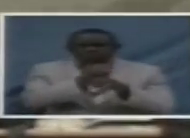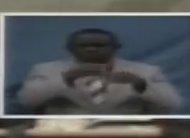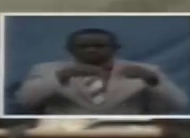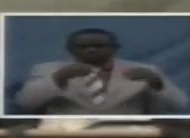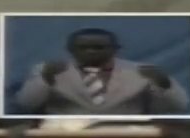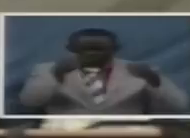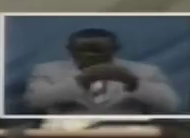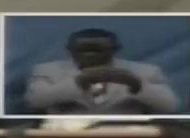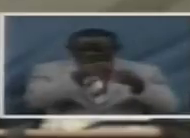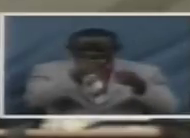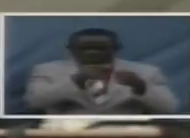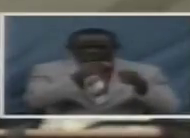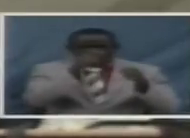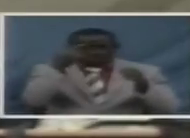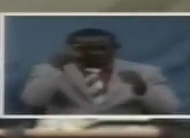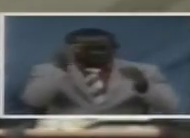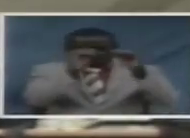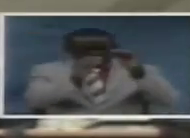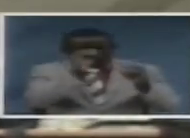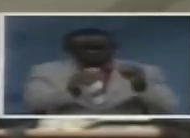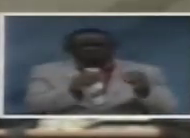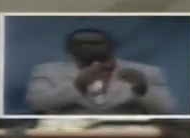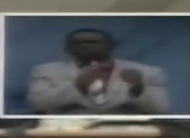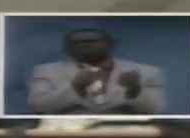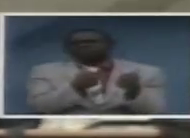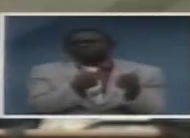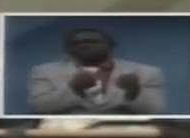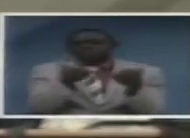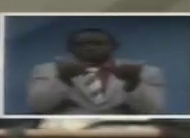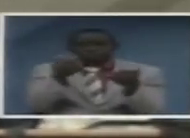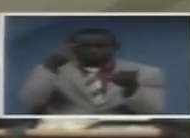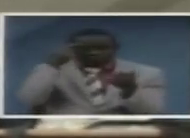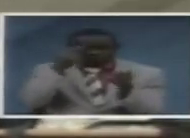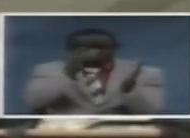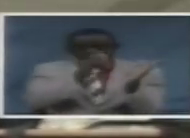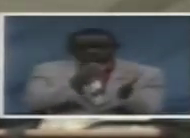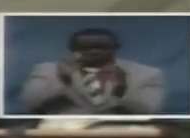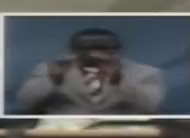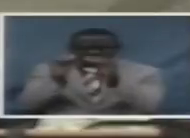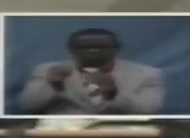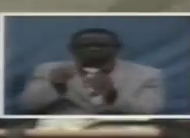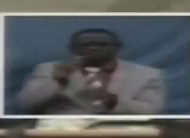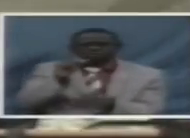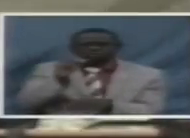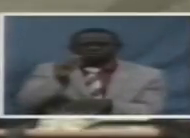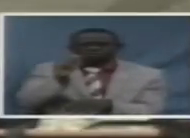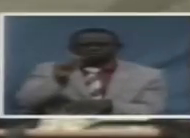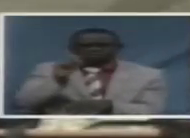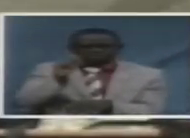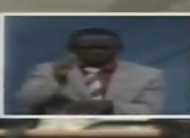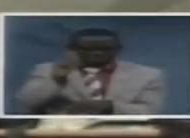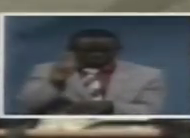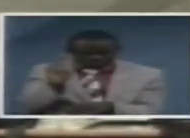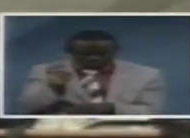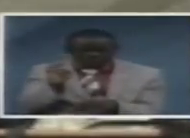Banking Corporation, government is now repositioning the National Savings and Credit Bank and the Development